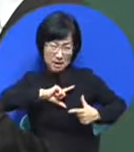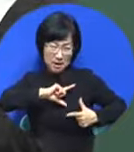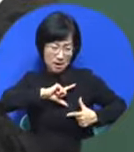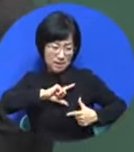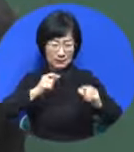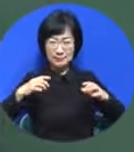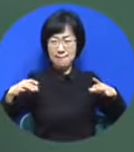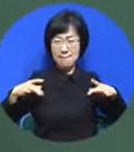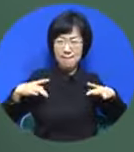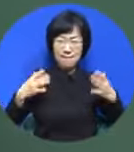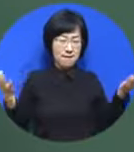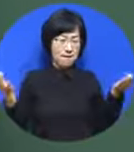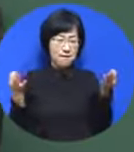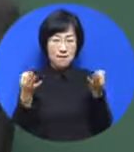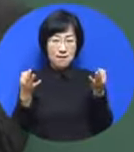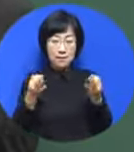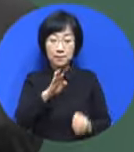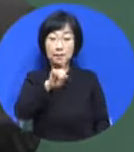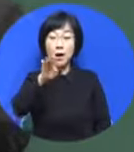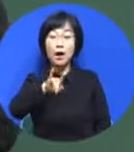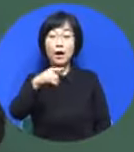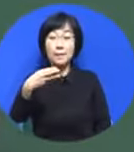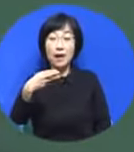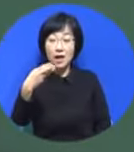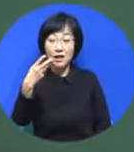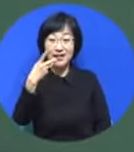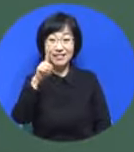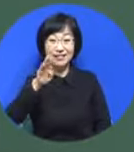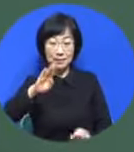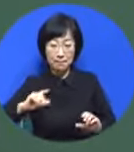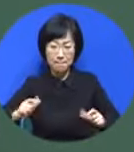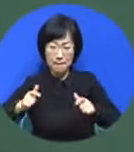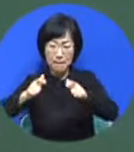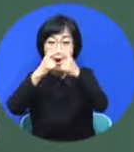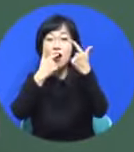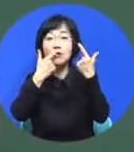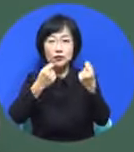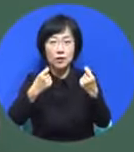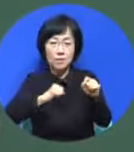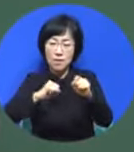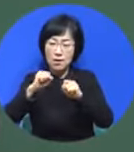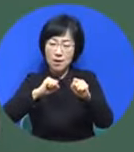let's all come together and let us make a name for ourselves and do the Babel Tower movement.